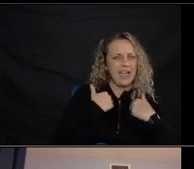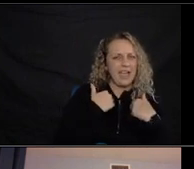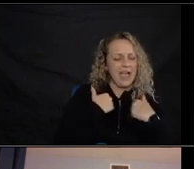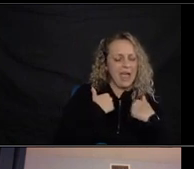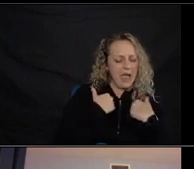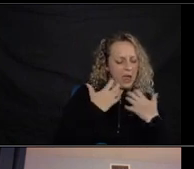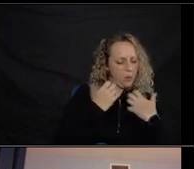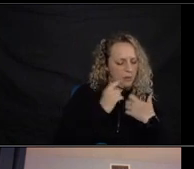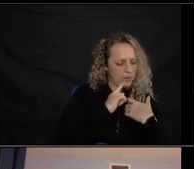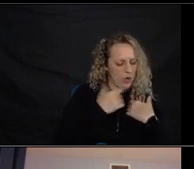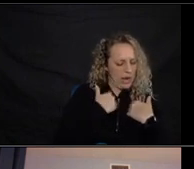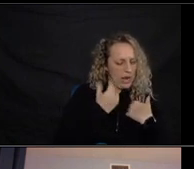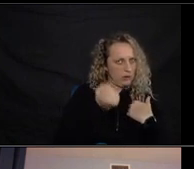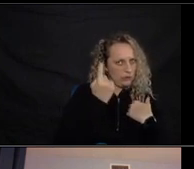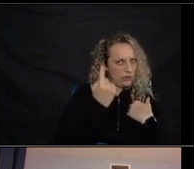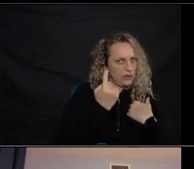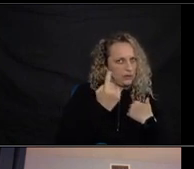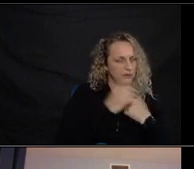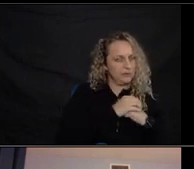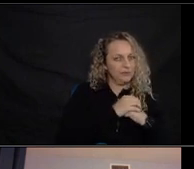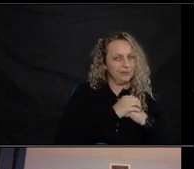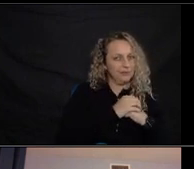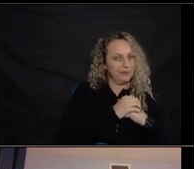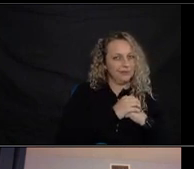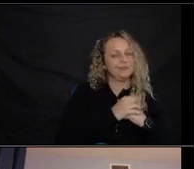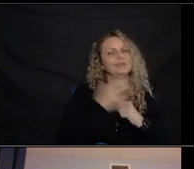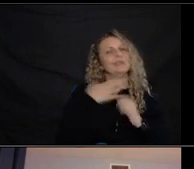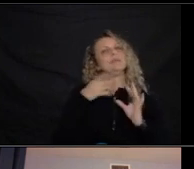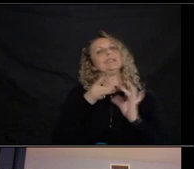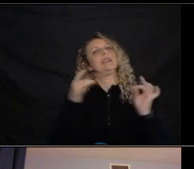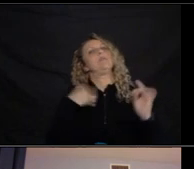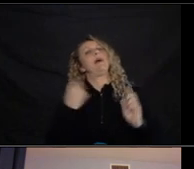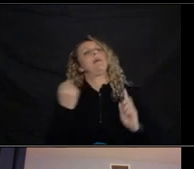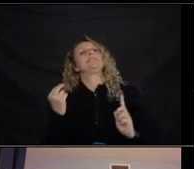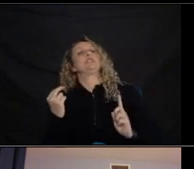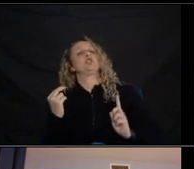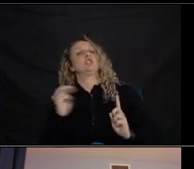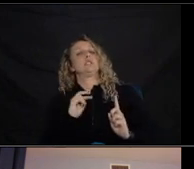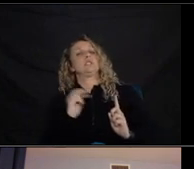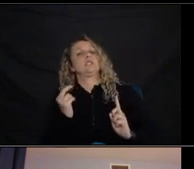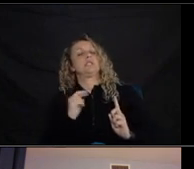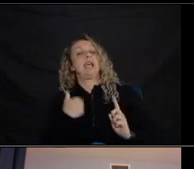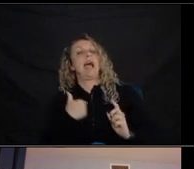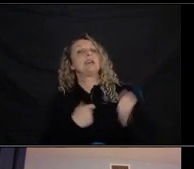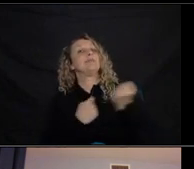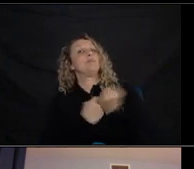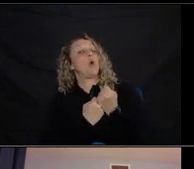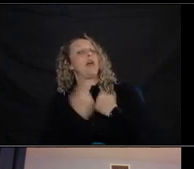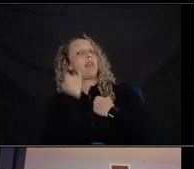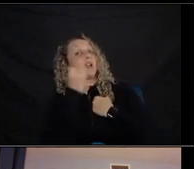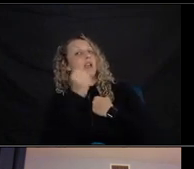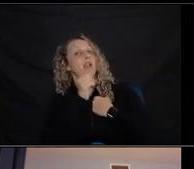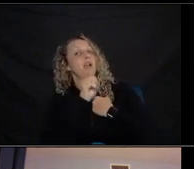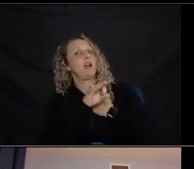I want to make sure I understand, but let me just state my position. I support the idea of